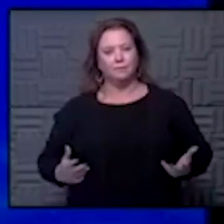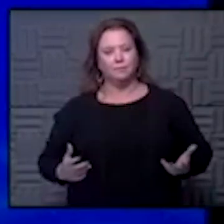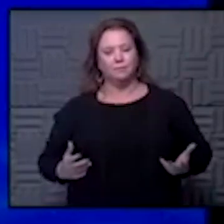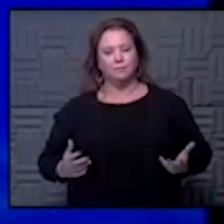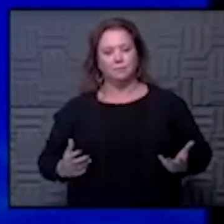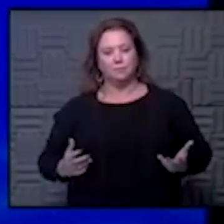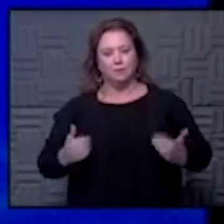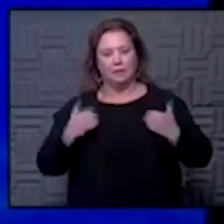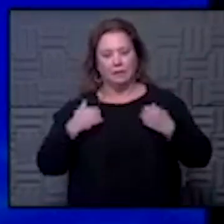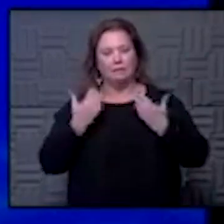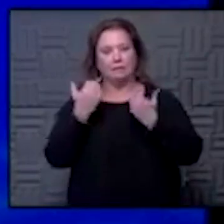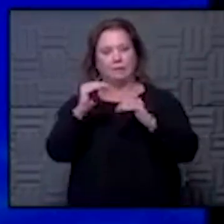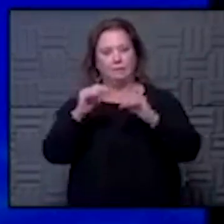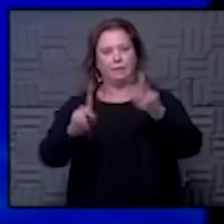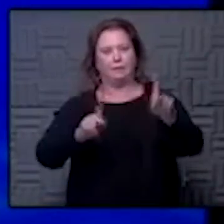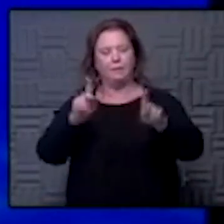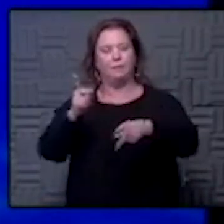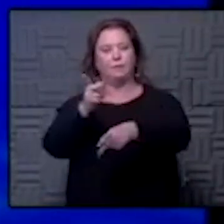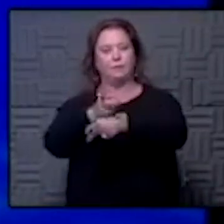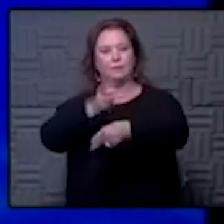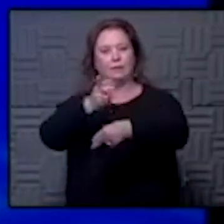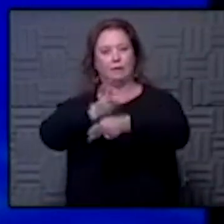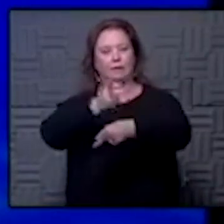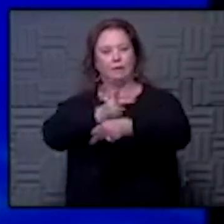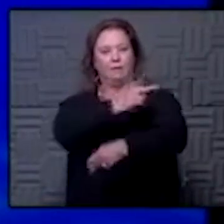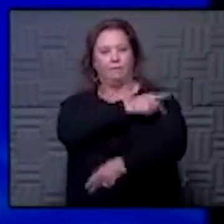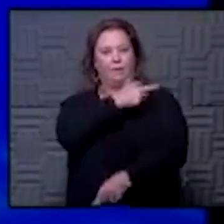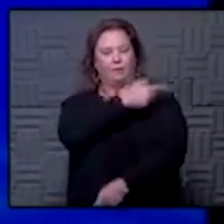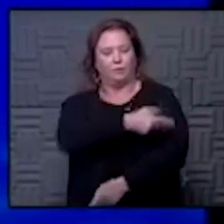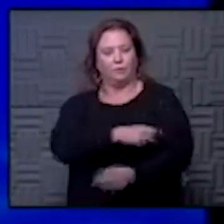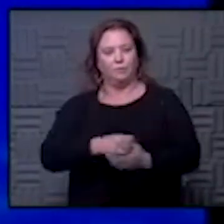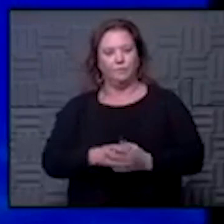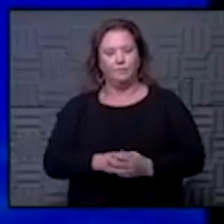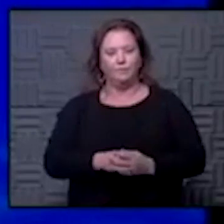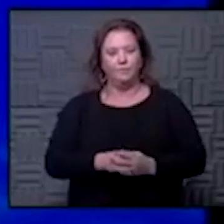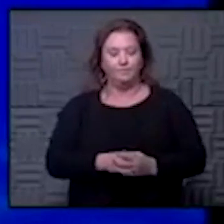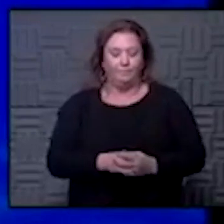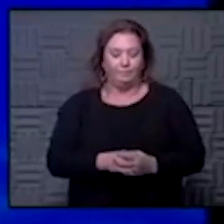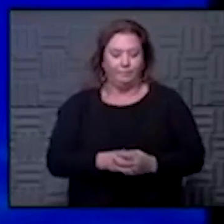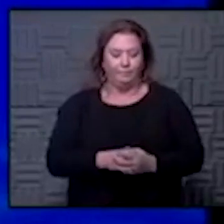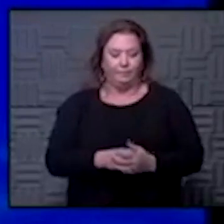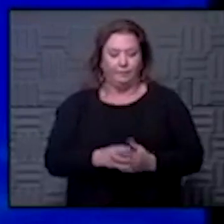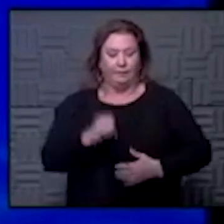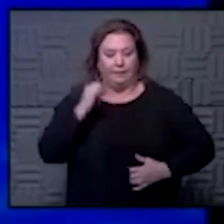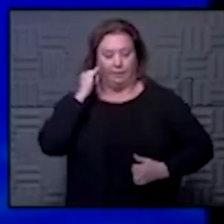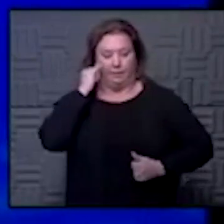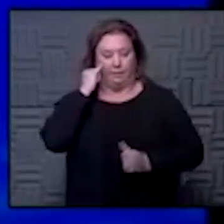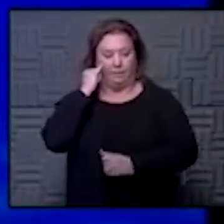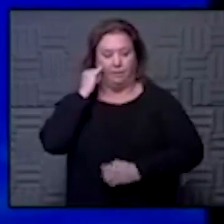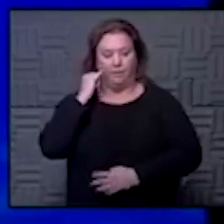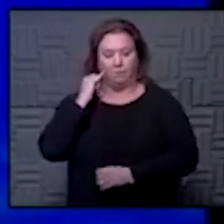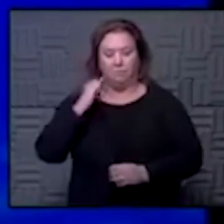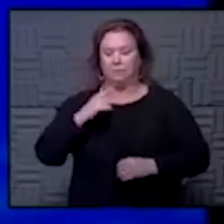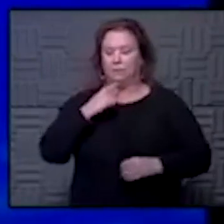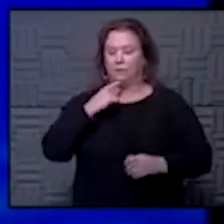unlimited people to take care of unlimited numbers of sick patients. And if we start thinking, well, I can do everything I